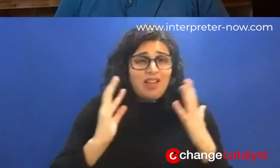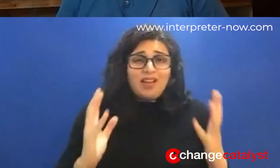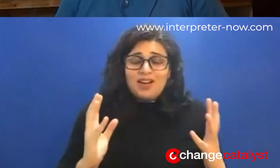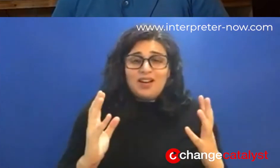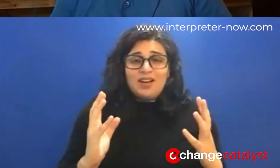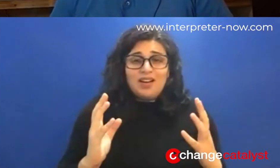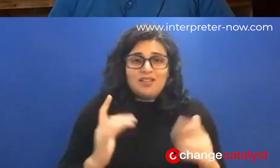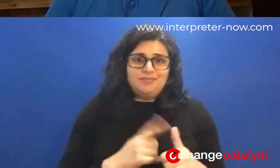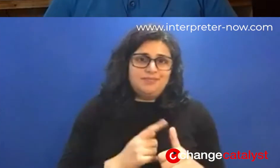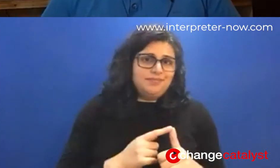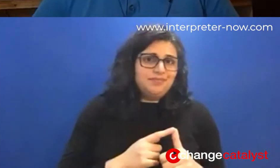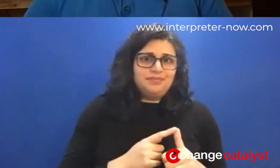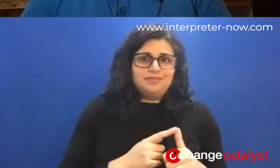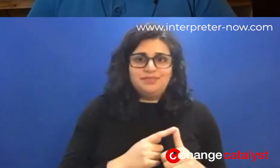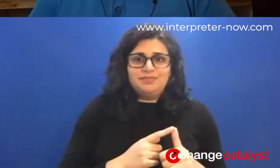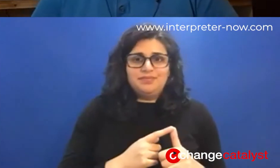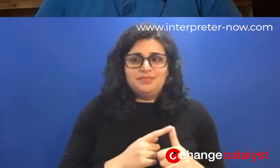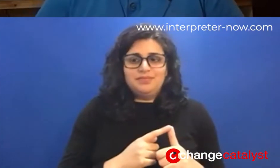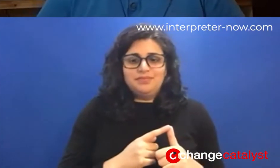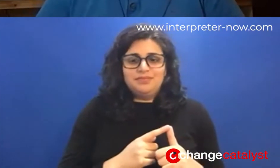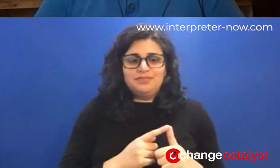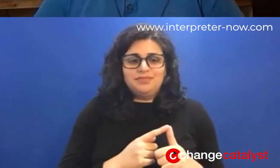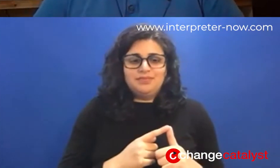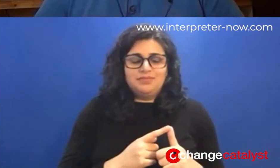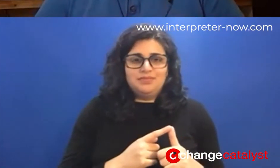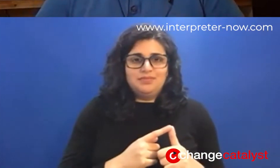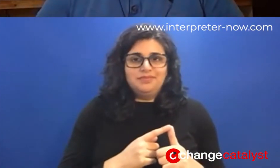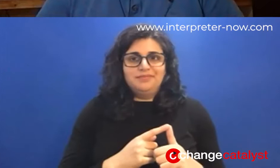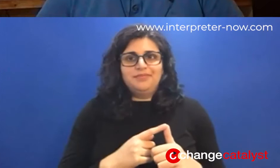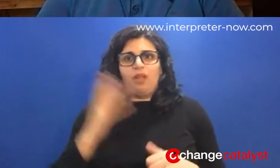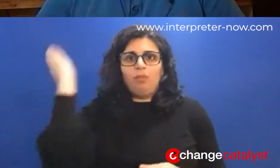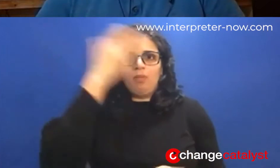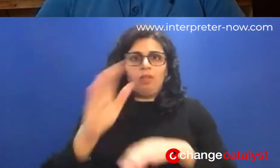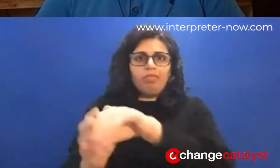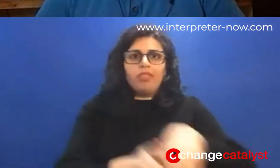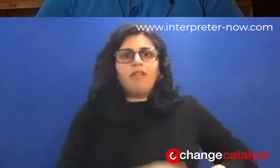from the being passed over for that promotion,